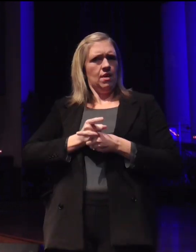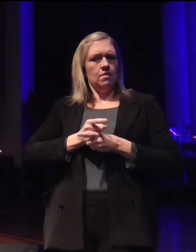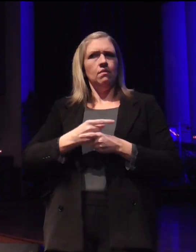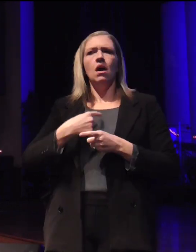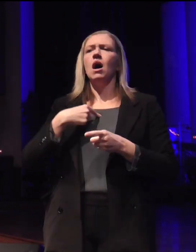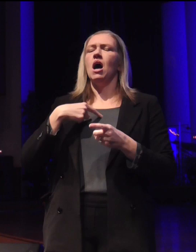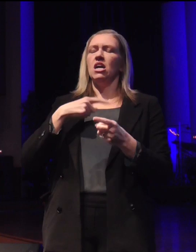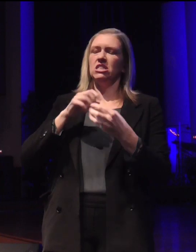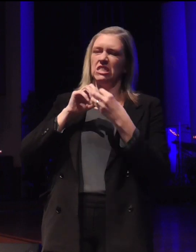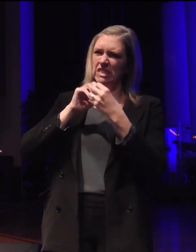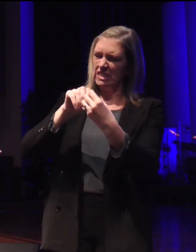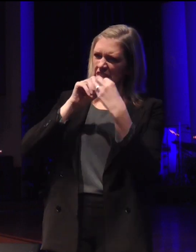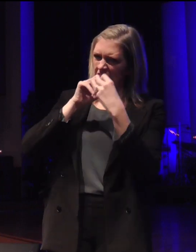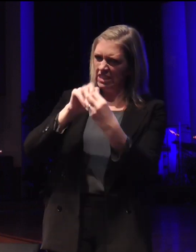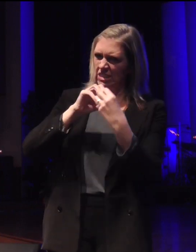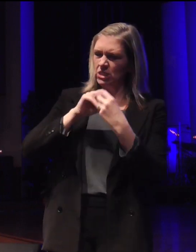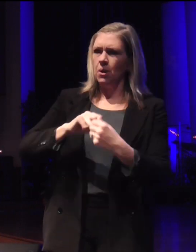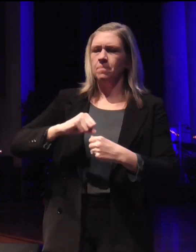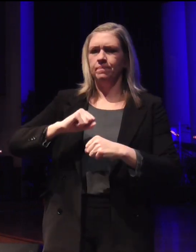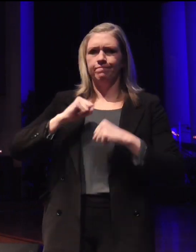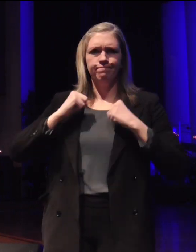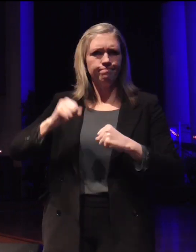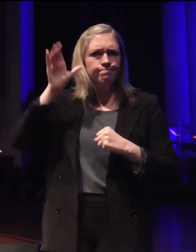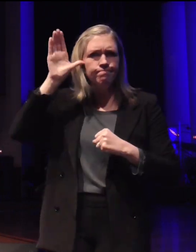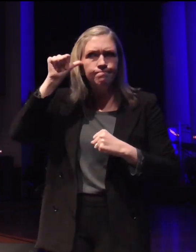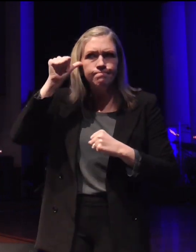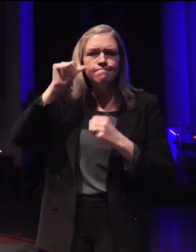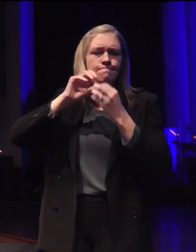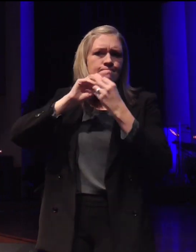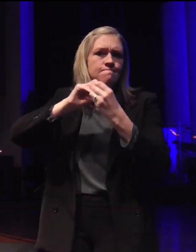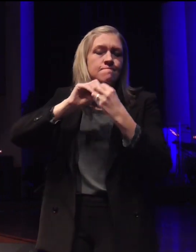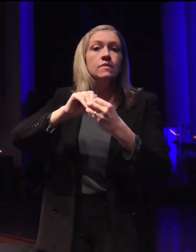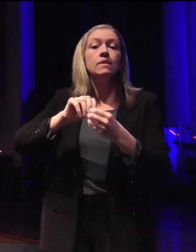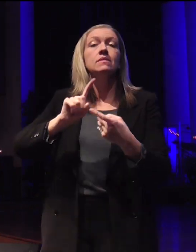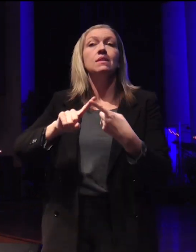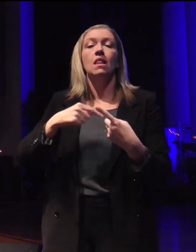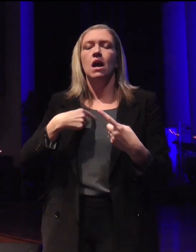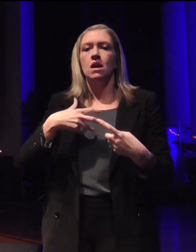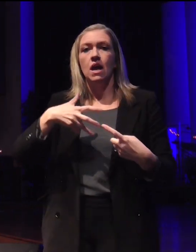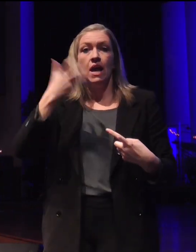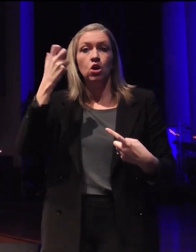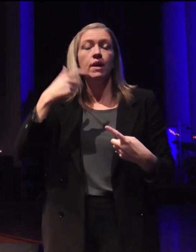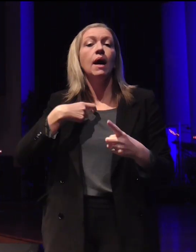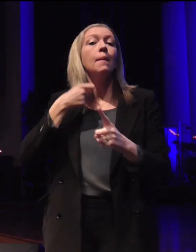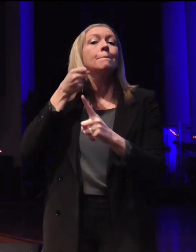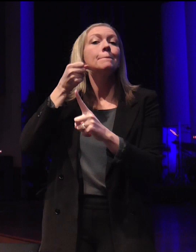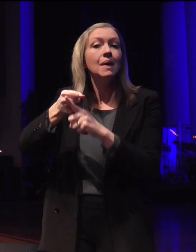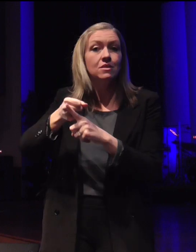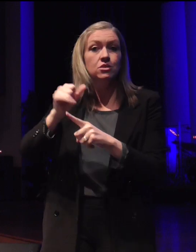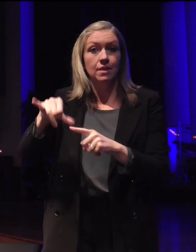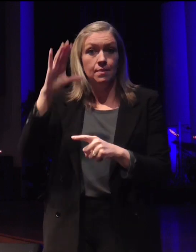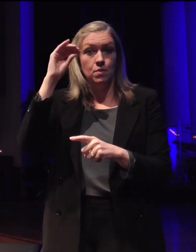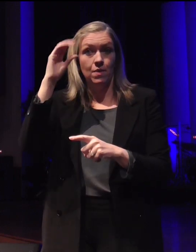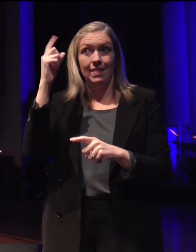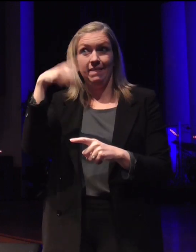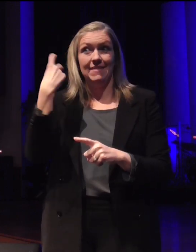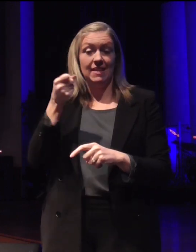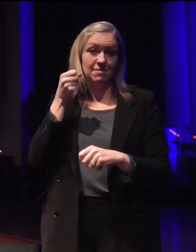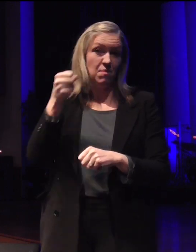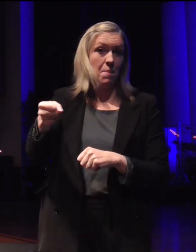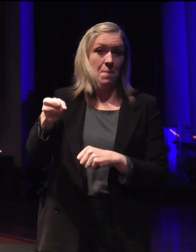arguing, standing my ground, until I got so angry with him that I punched him in the face.